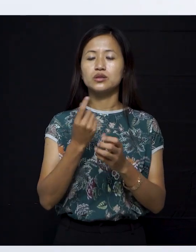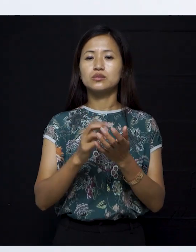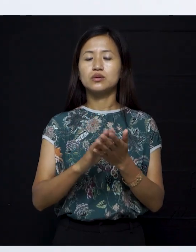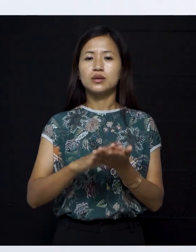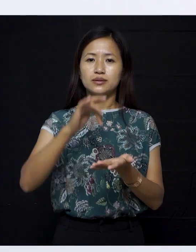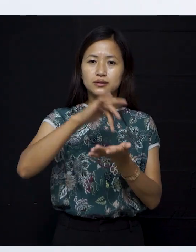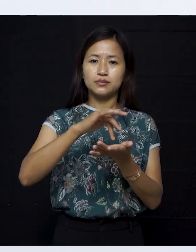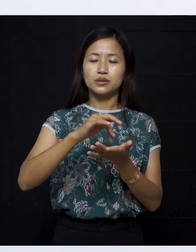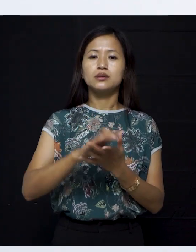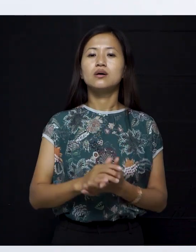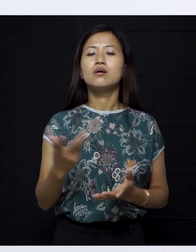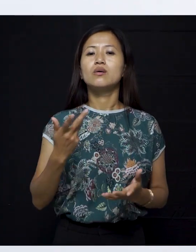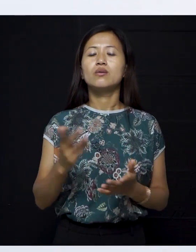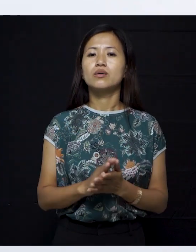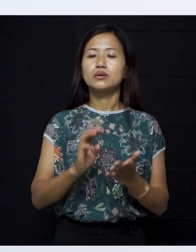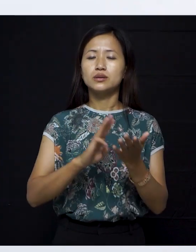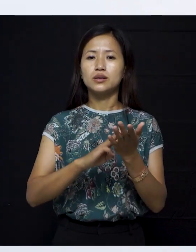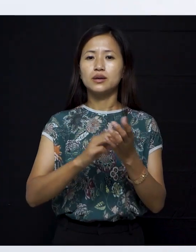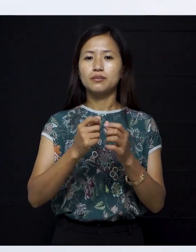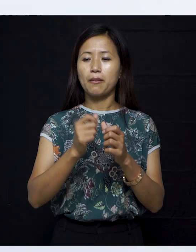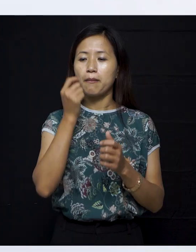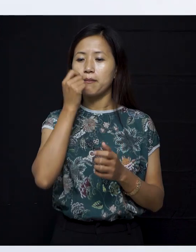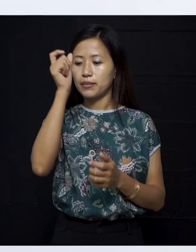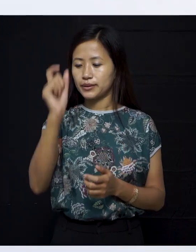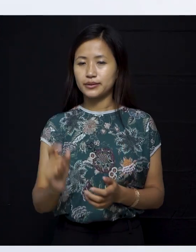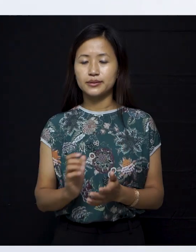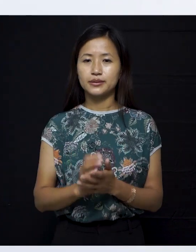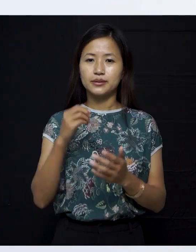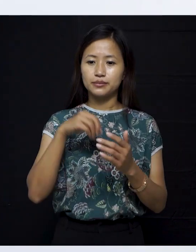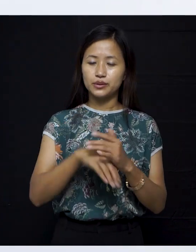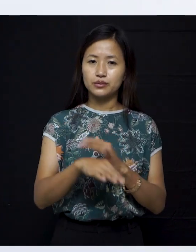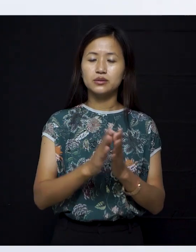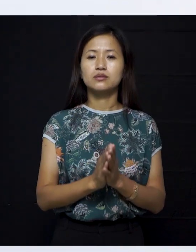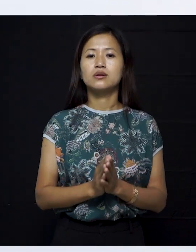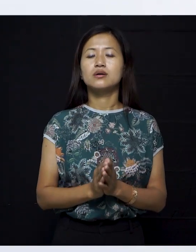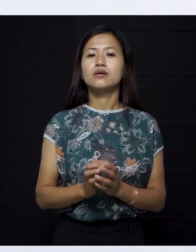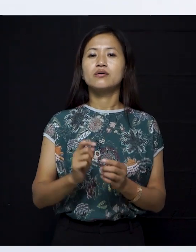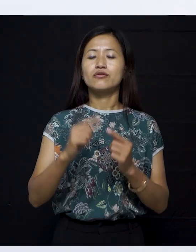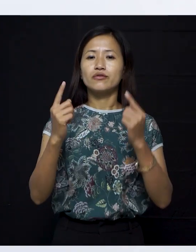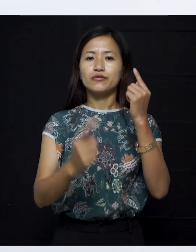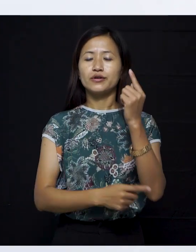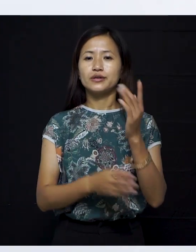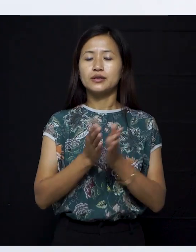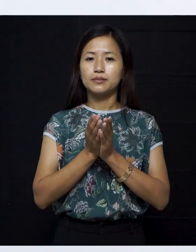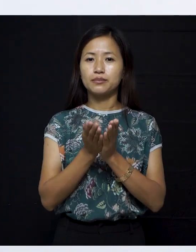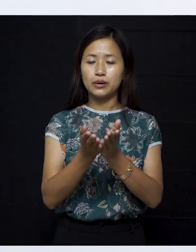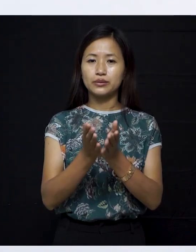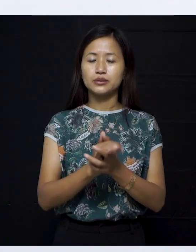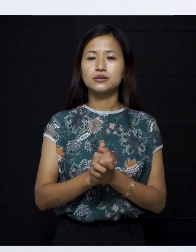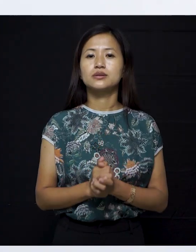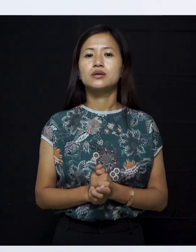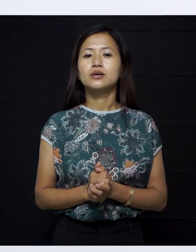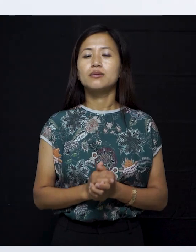place that were bought for Michael's dead body, right? They want to bury the dead body of Michael from the finest boards. It is not any